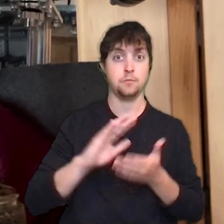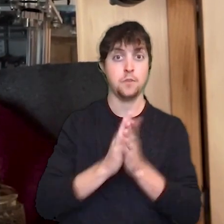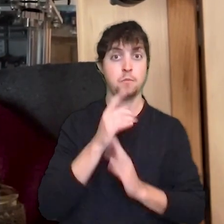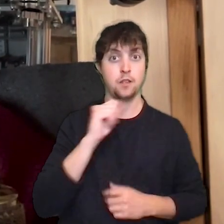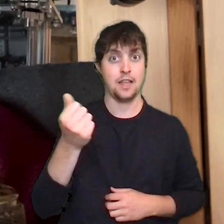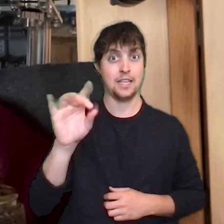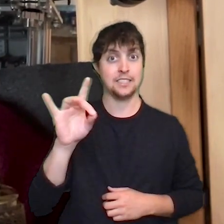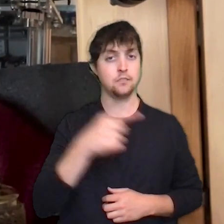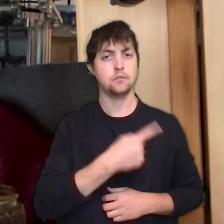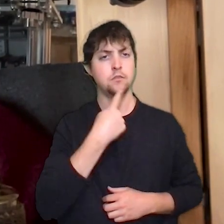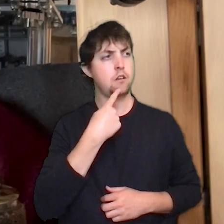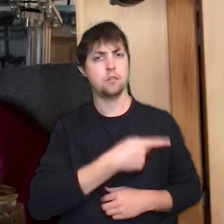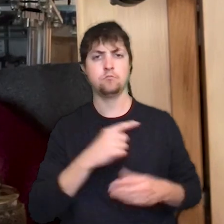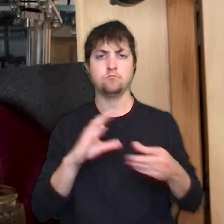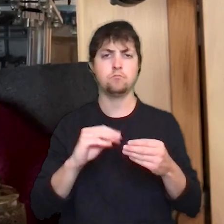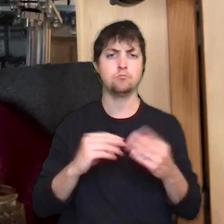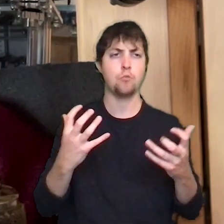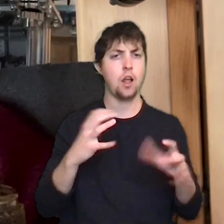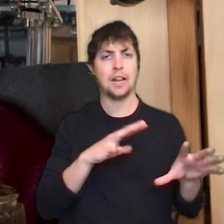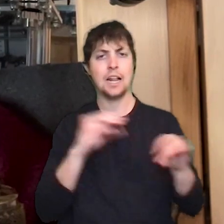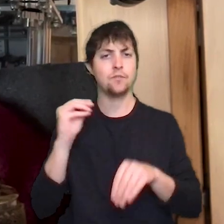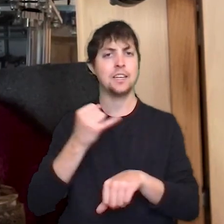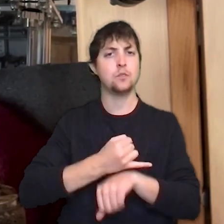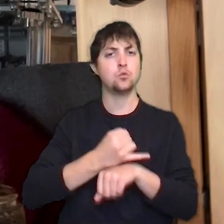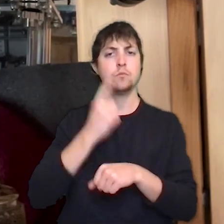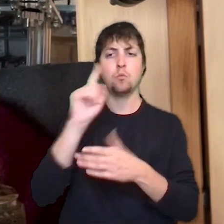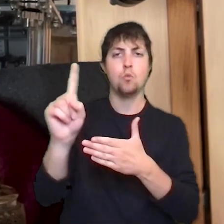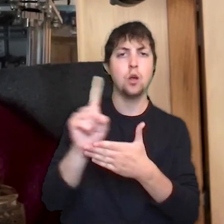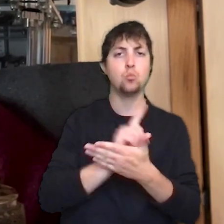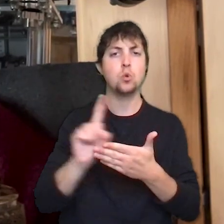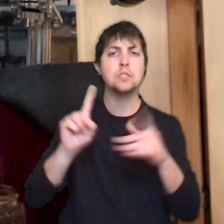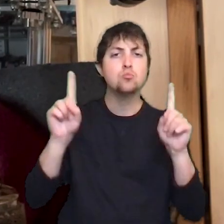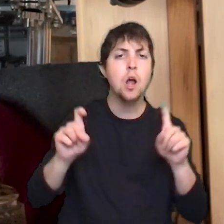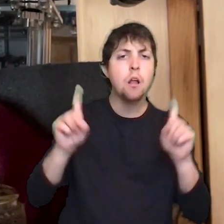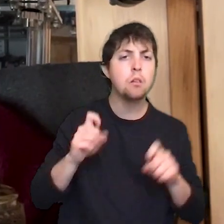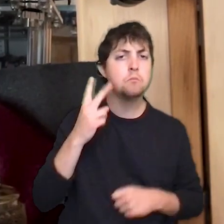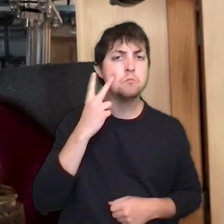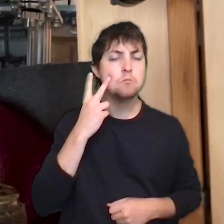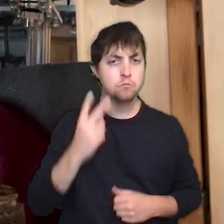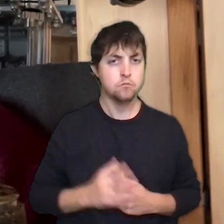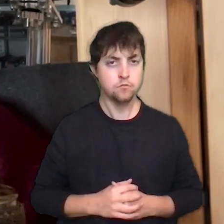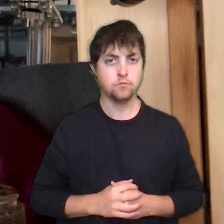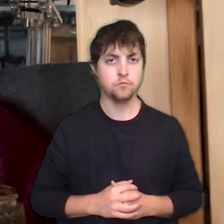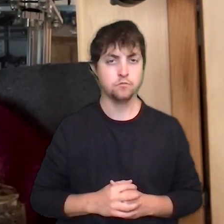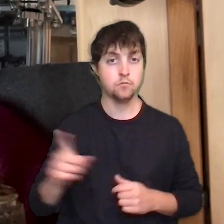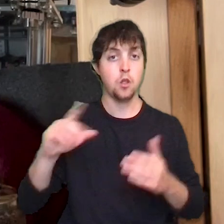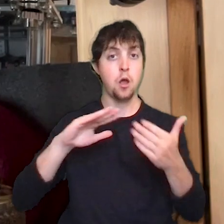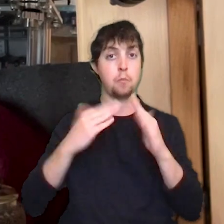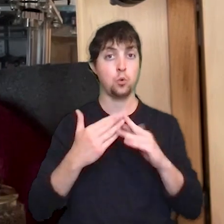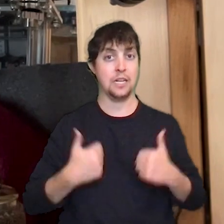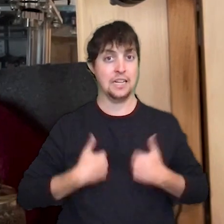was 18 and said he wanted to leave the institution, a 1-week trial